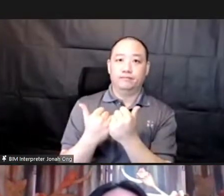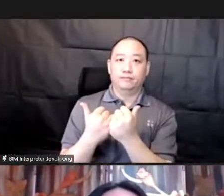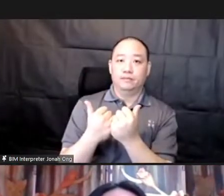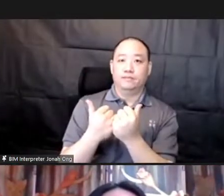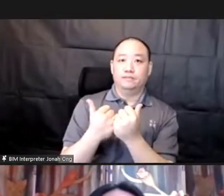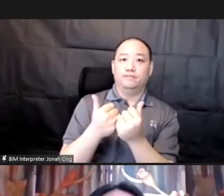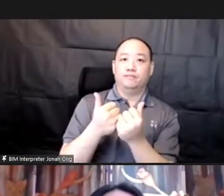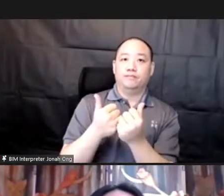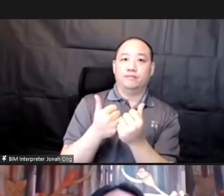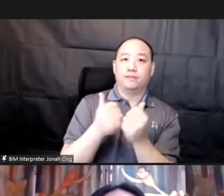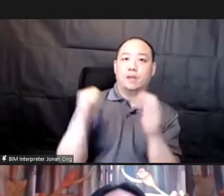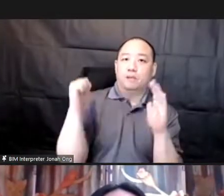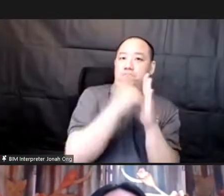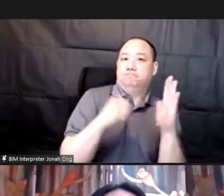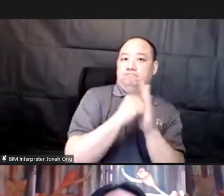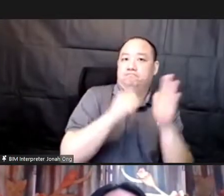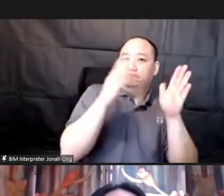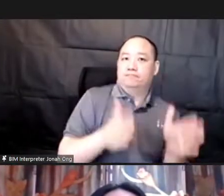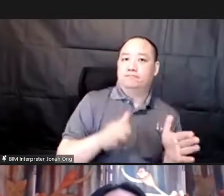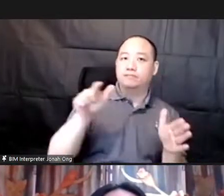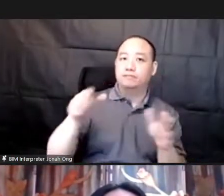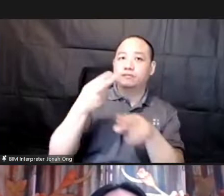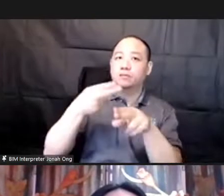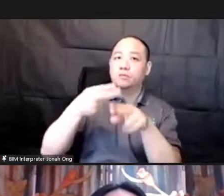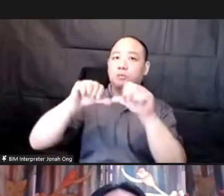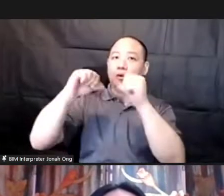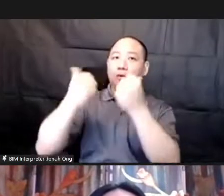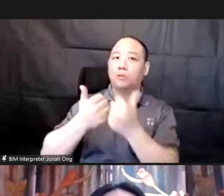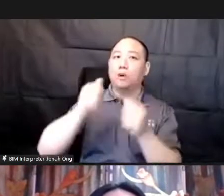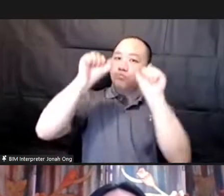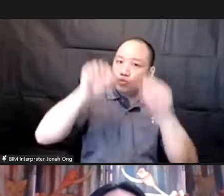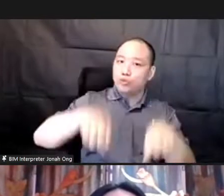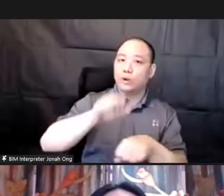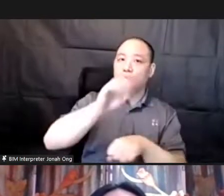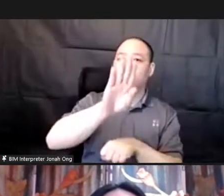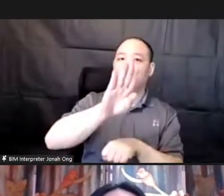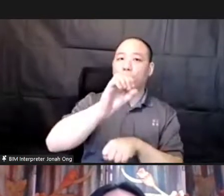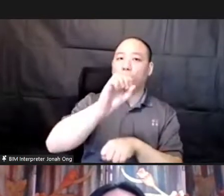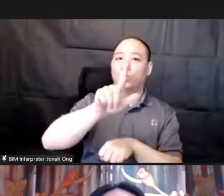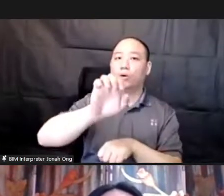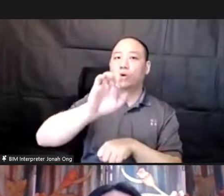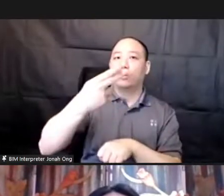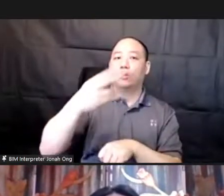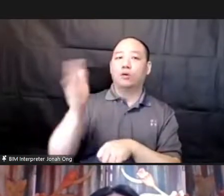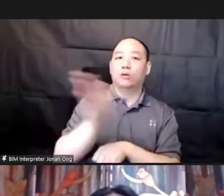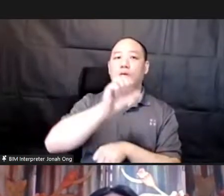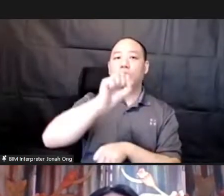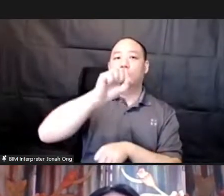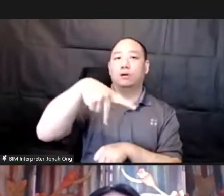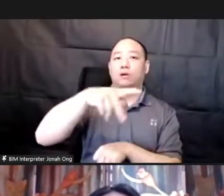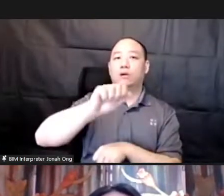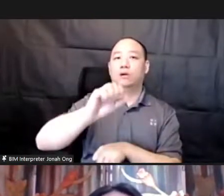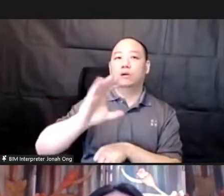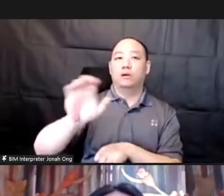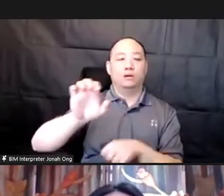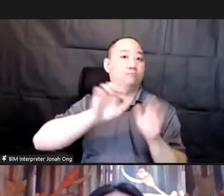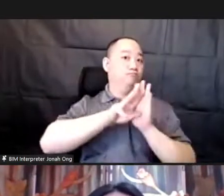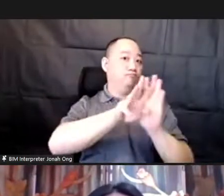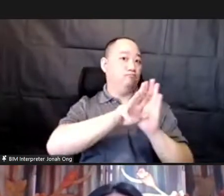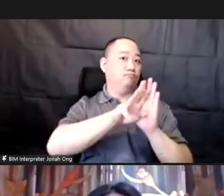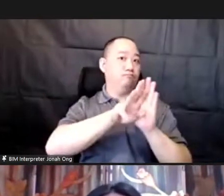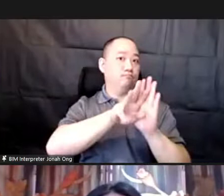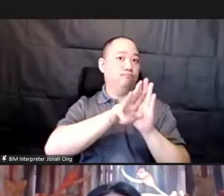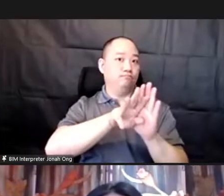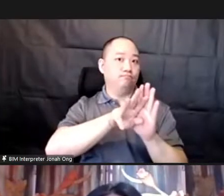activist at BolehSpace. Nasrul is an activist and advocate representing persons with disabilities at